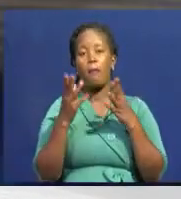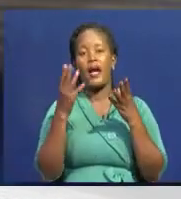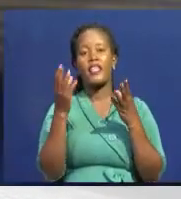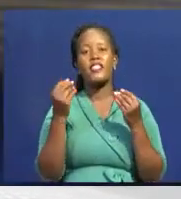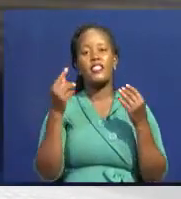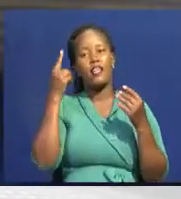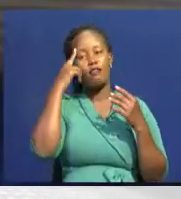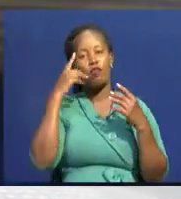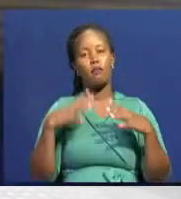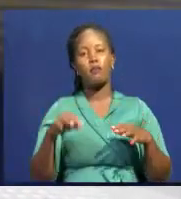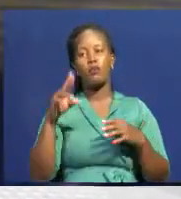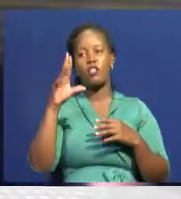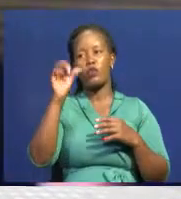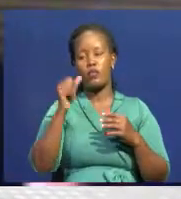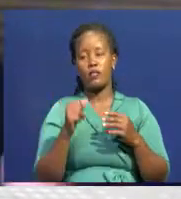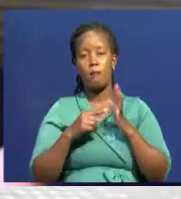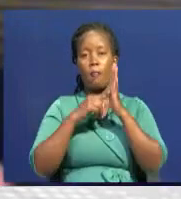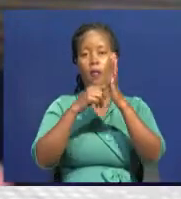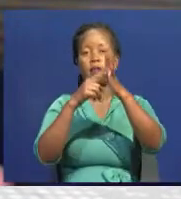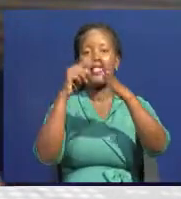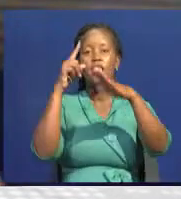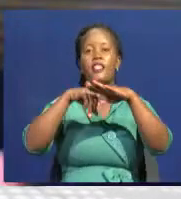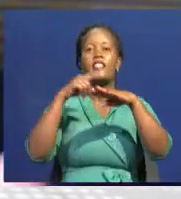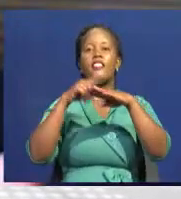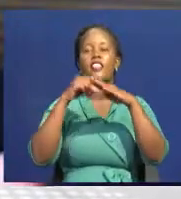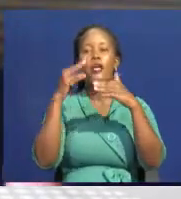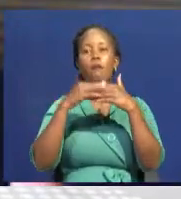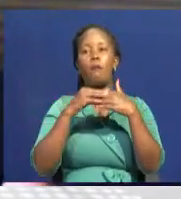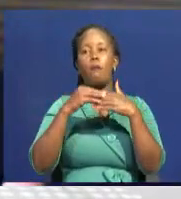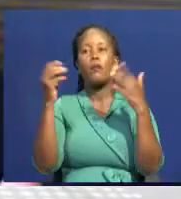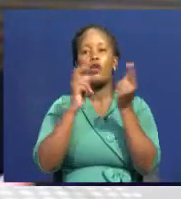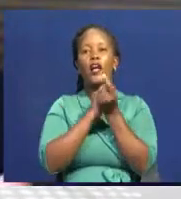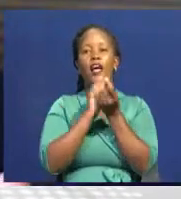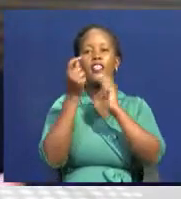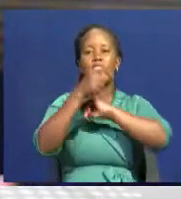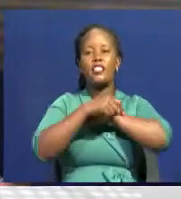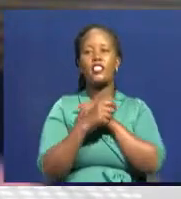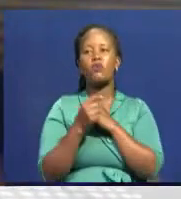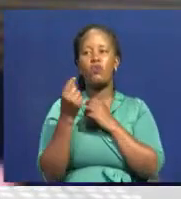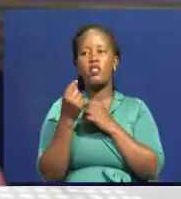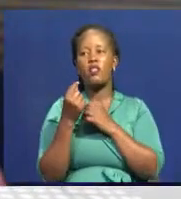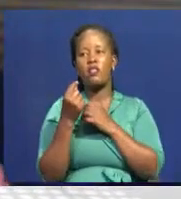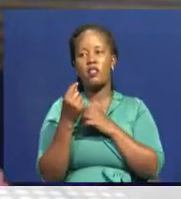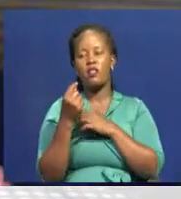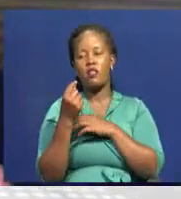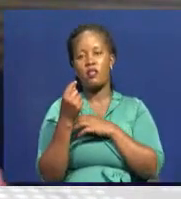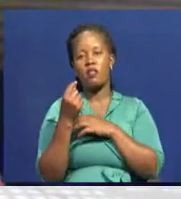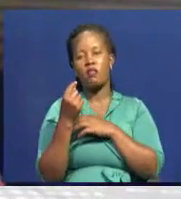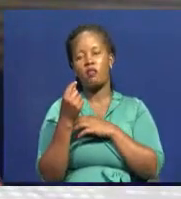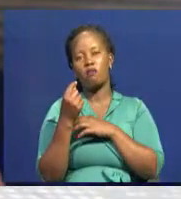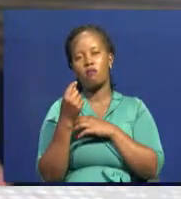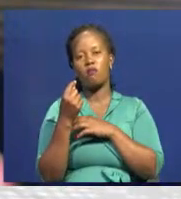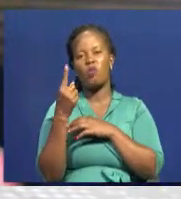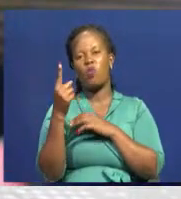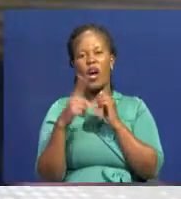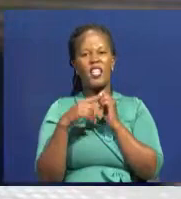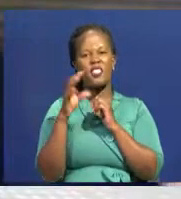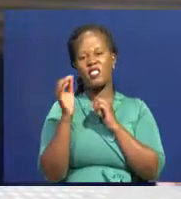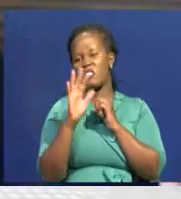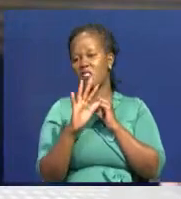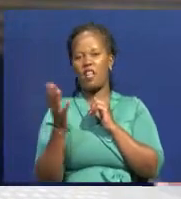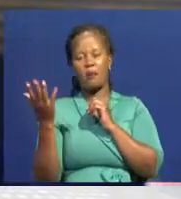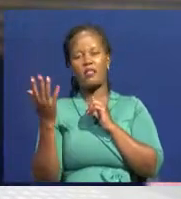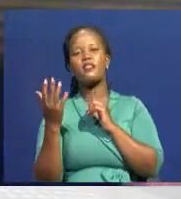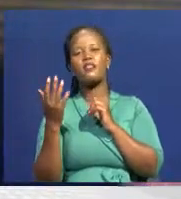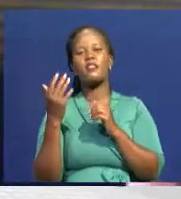when a shilling was, a dollar was exchanging at $160, I think it was 160 some shillings. It